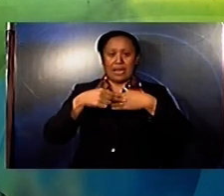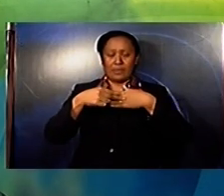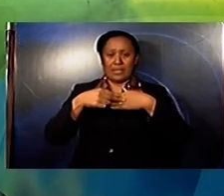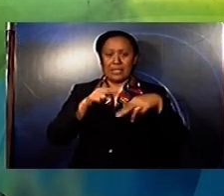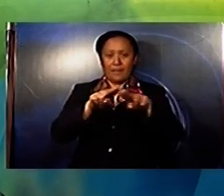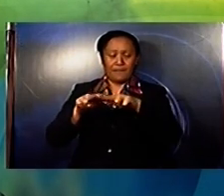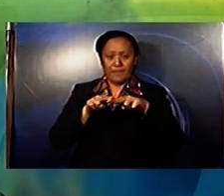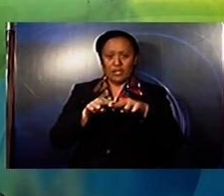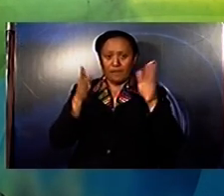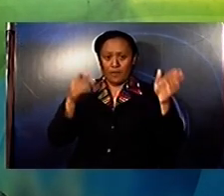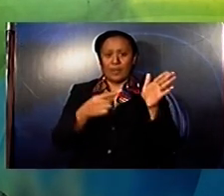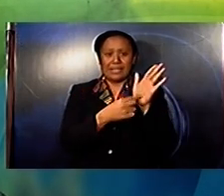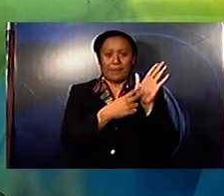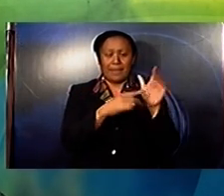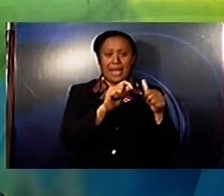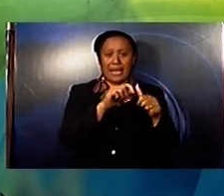email us your comments to